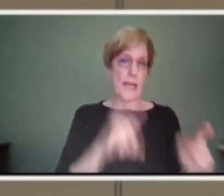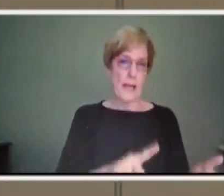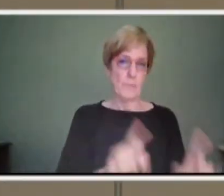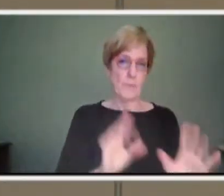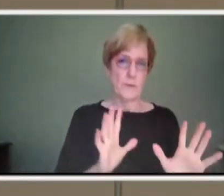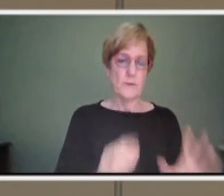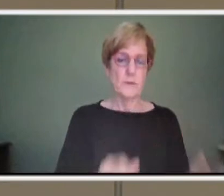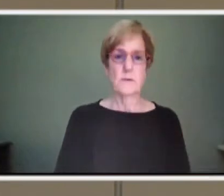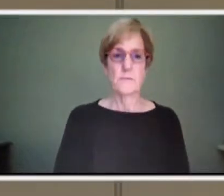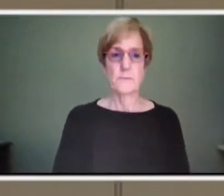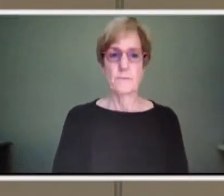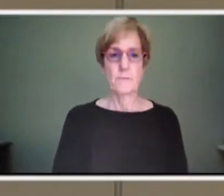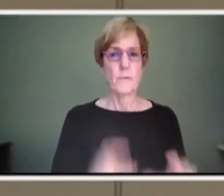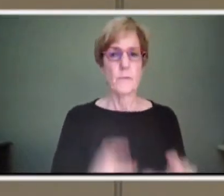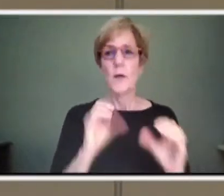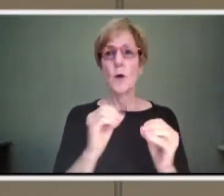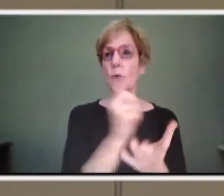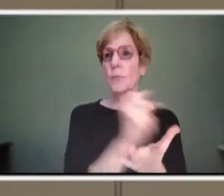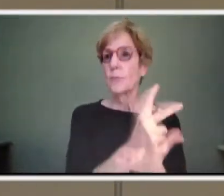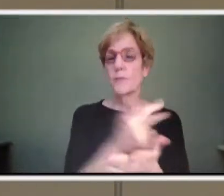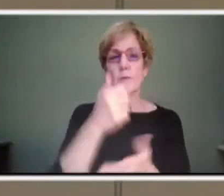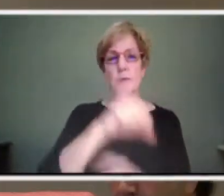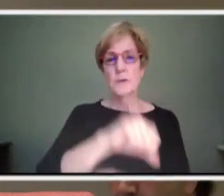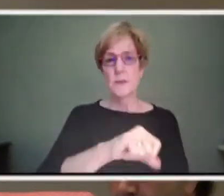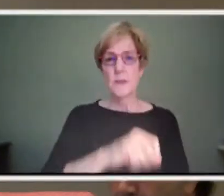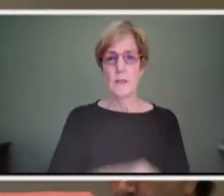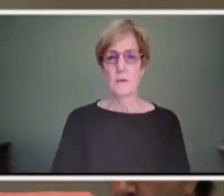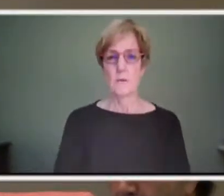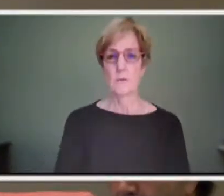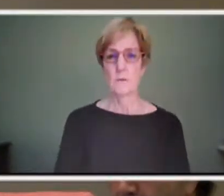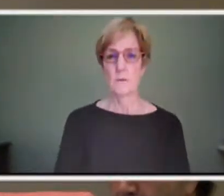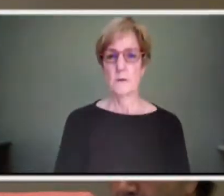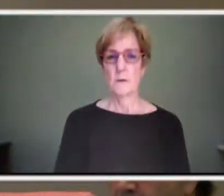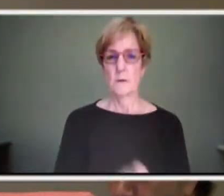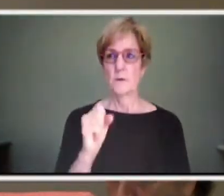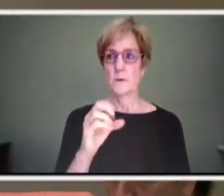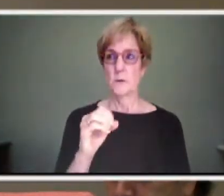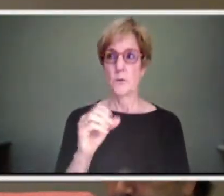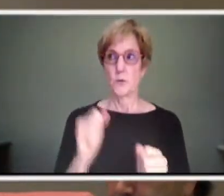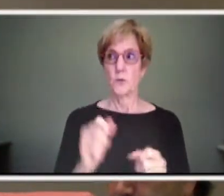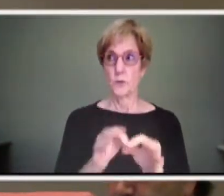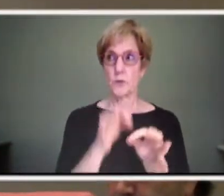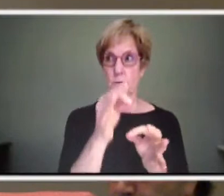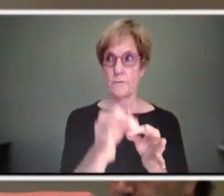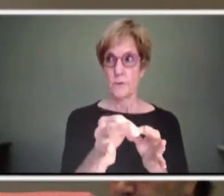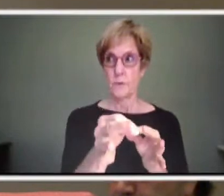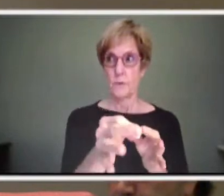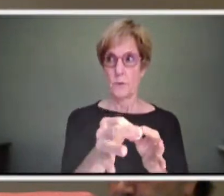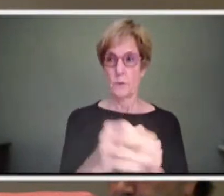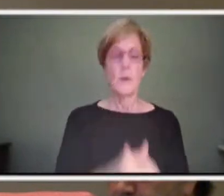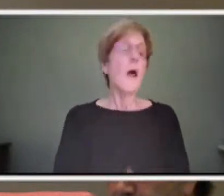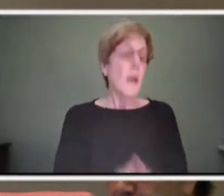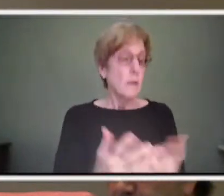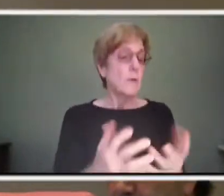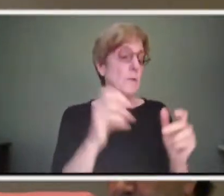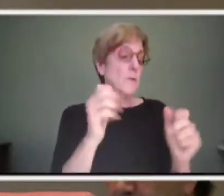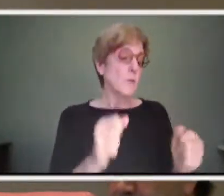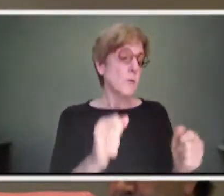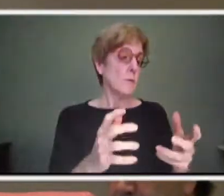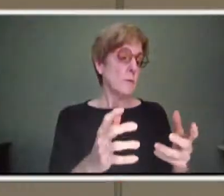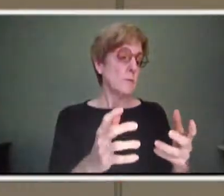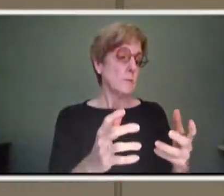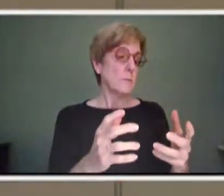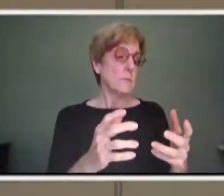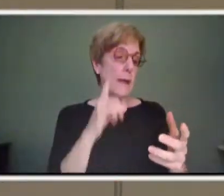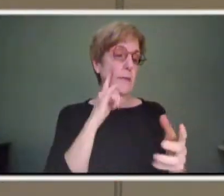no approval or denial. And then you could move to defer. Then you could move to